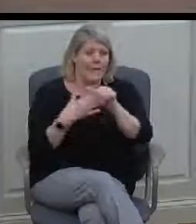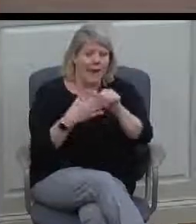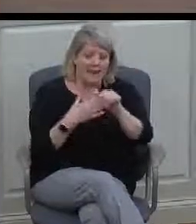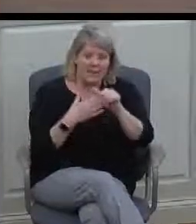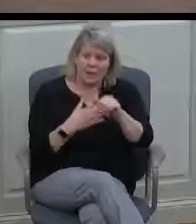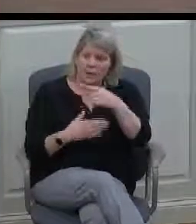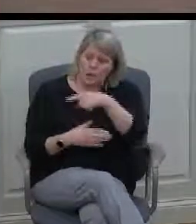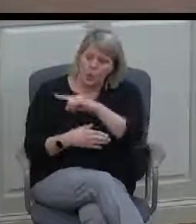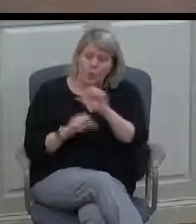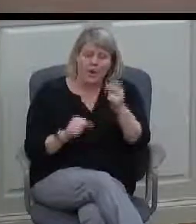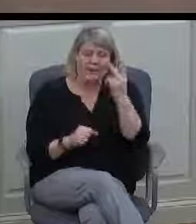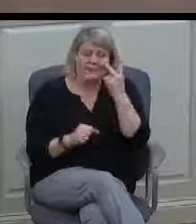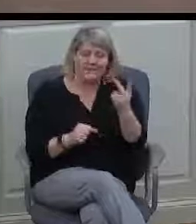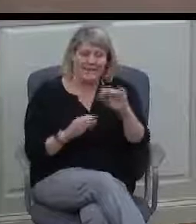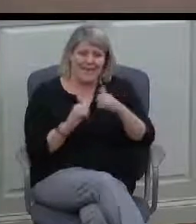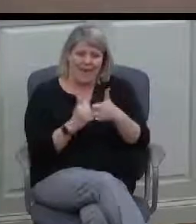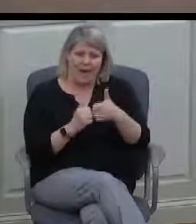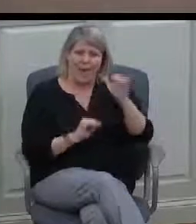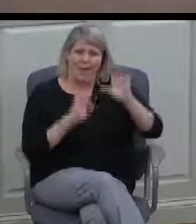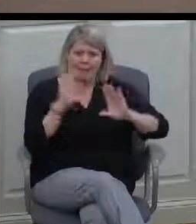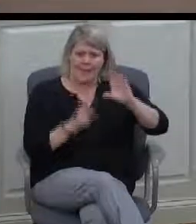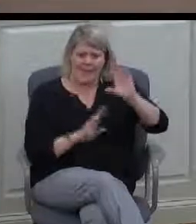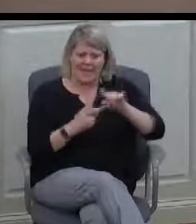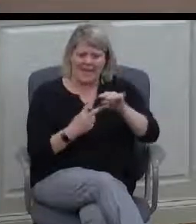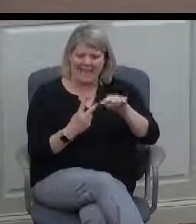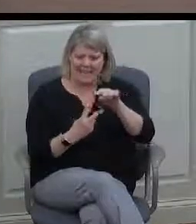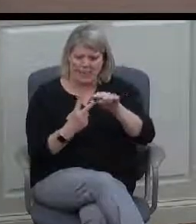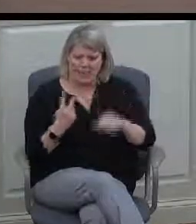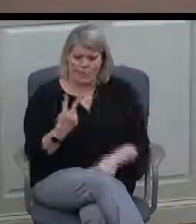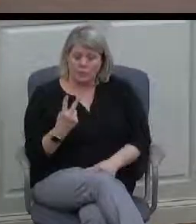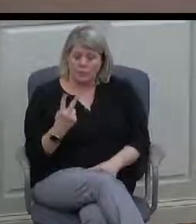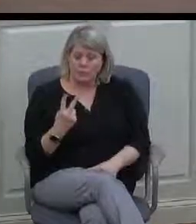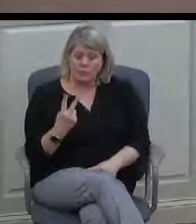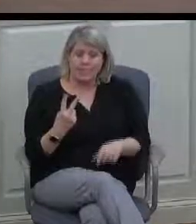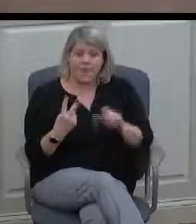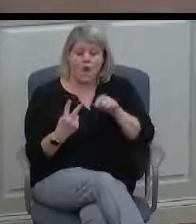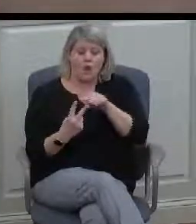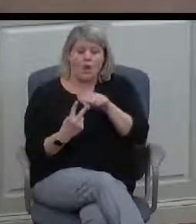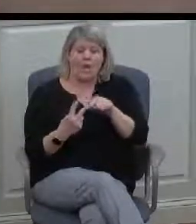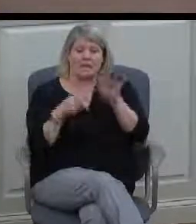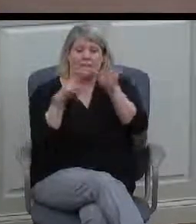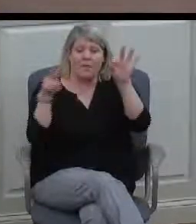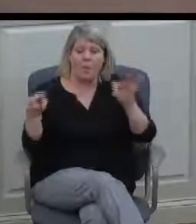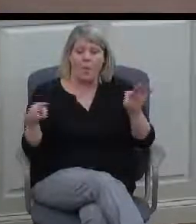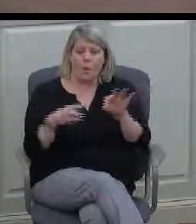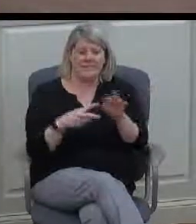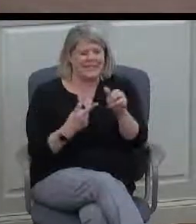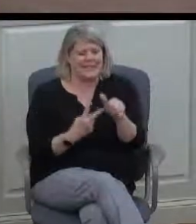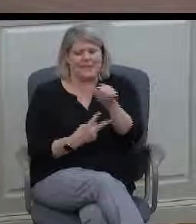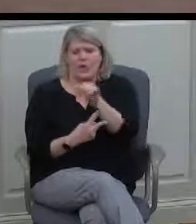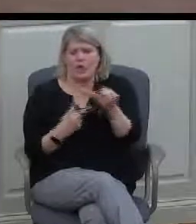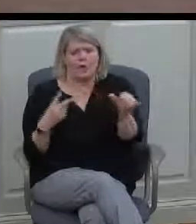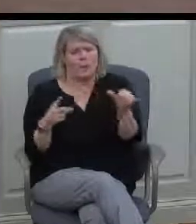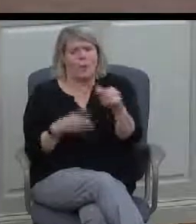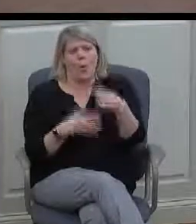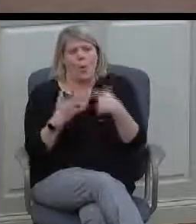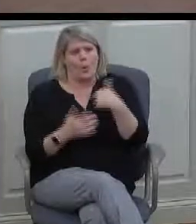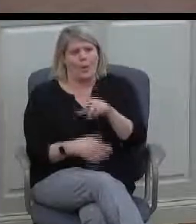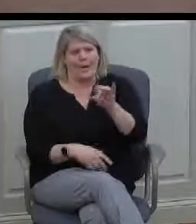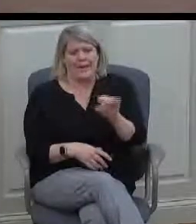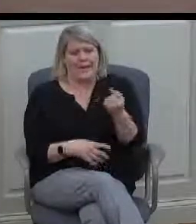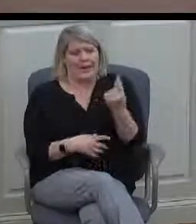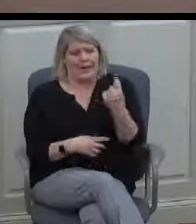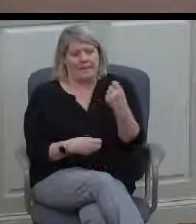so you can see how they each bid. These bid forms are very similar to the same bid forms we did 11 years